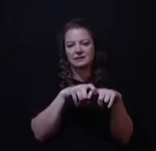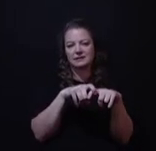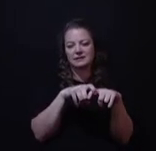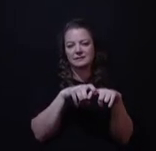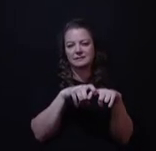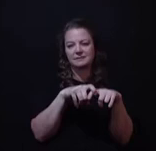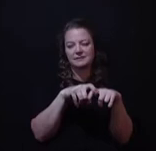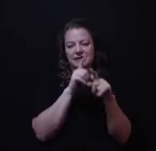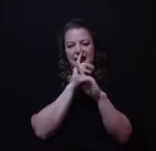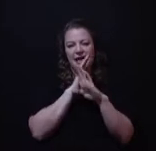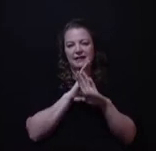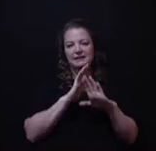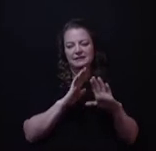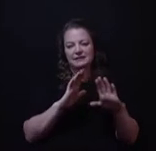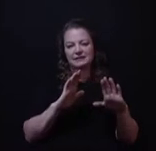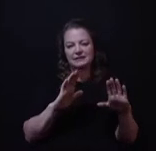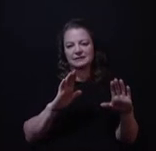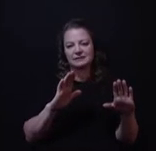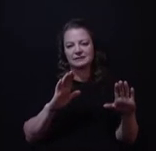The silence.